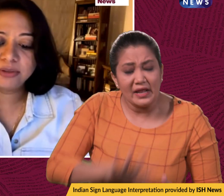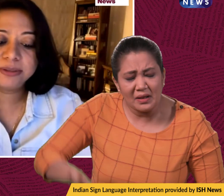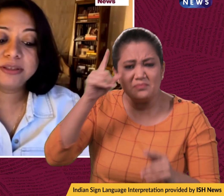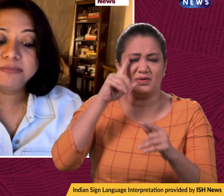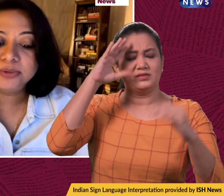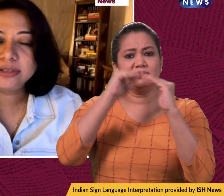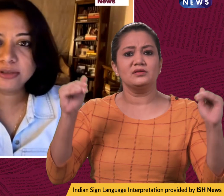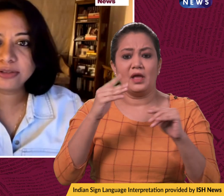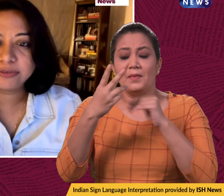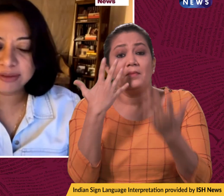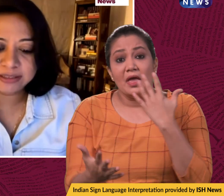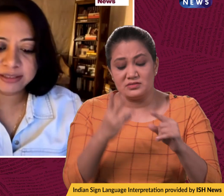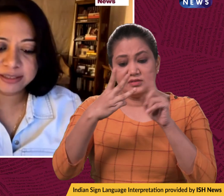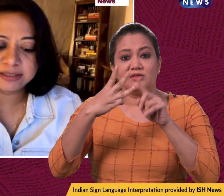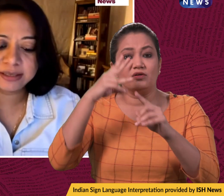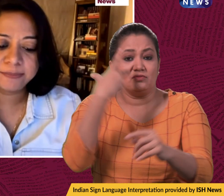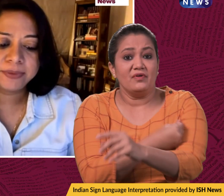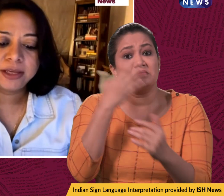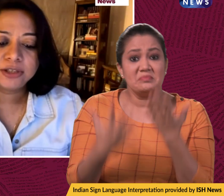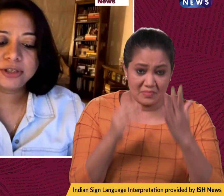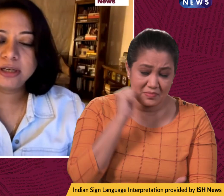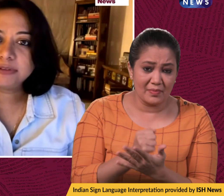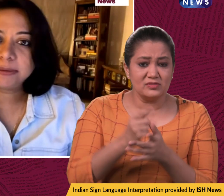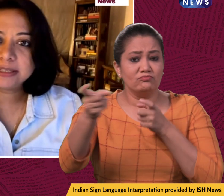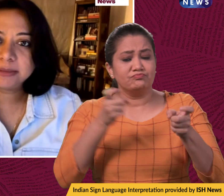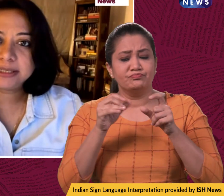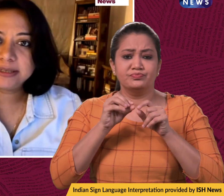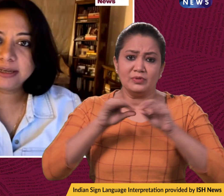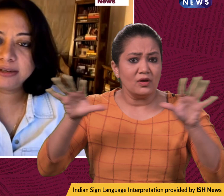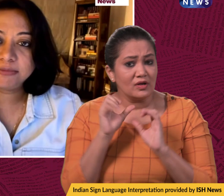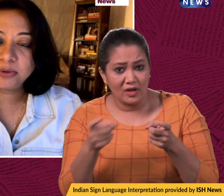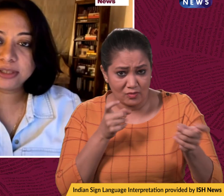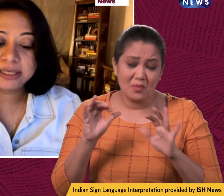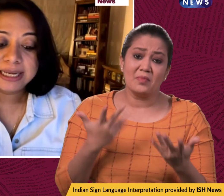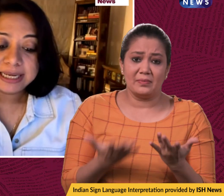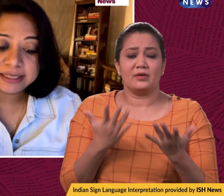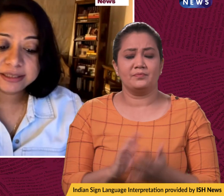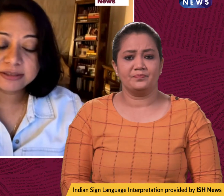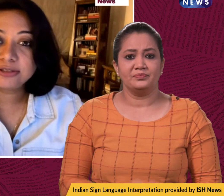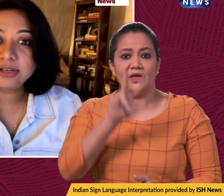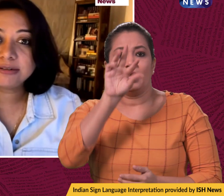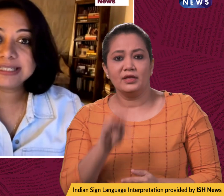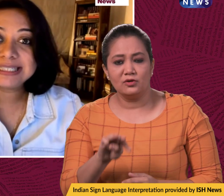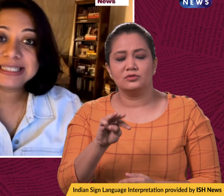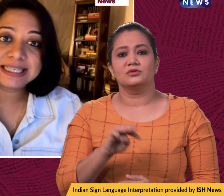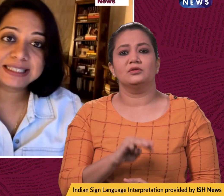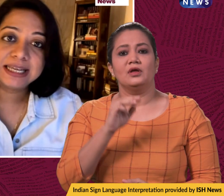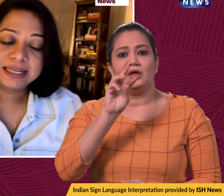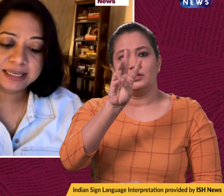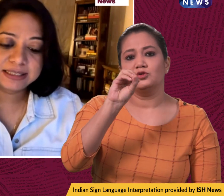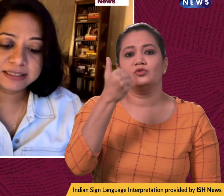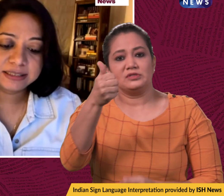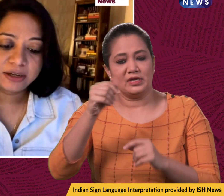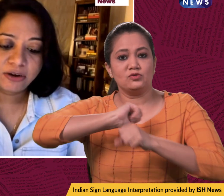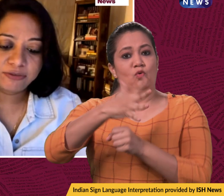national level on whether the booster dose of the vaccine is necessary to curb the pandemic. India reported 8,306